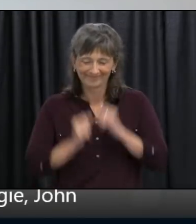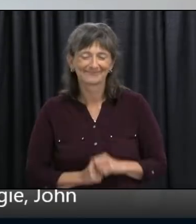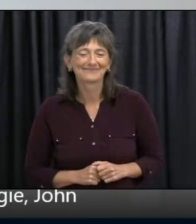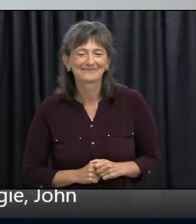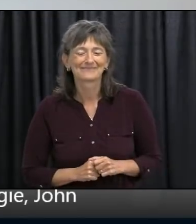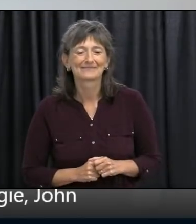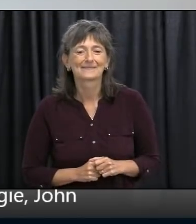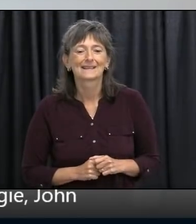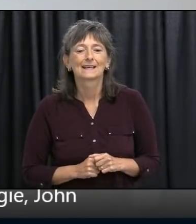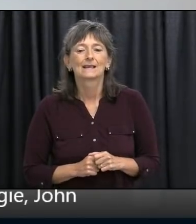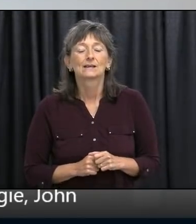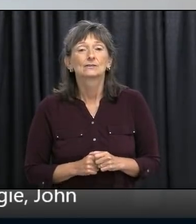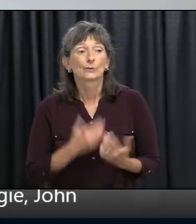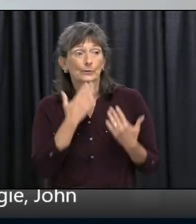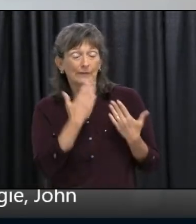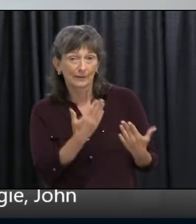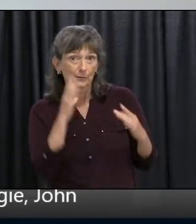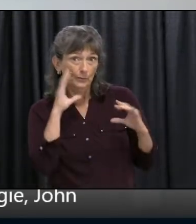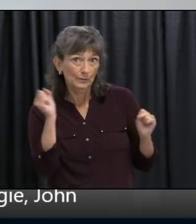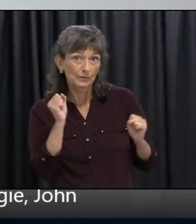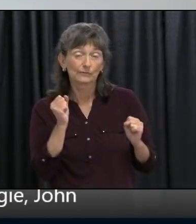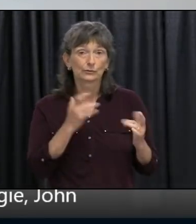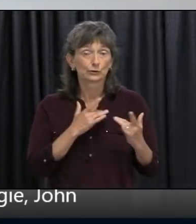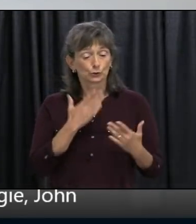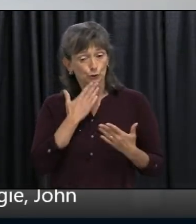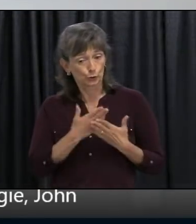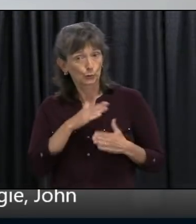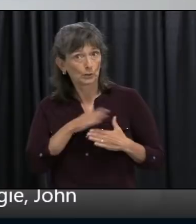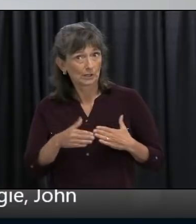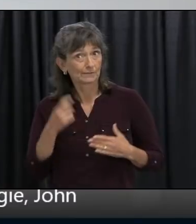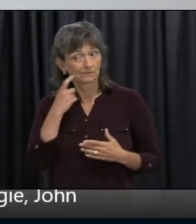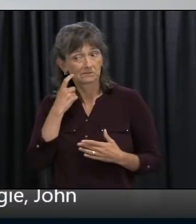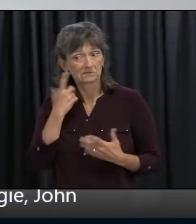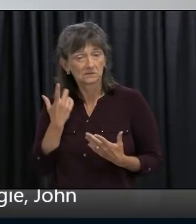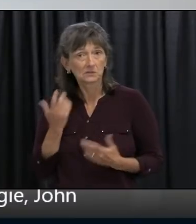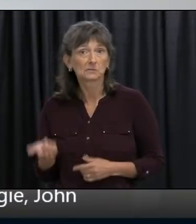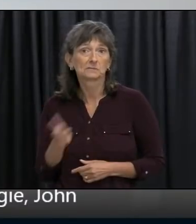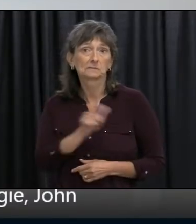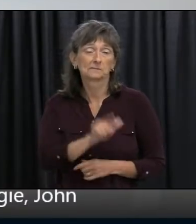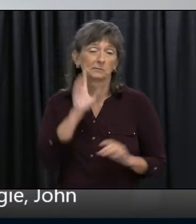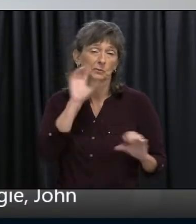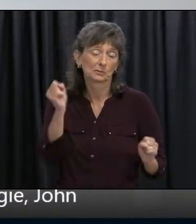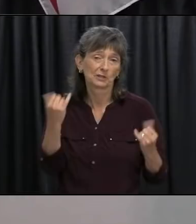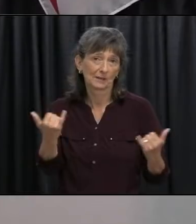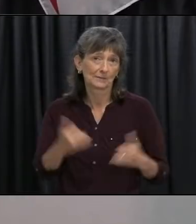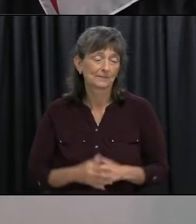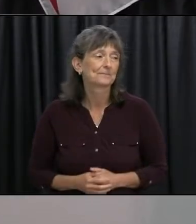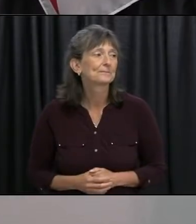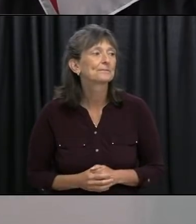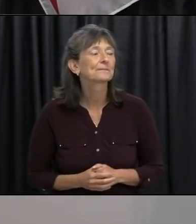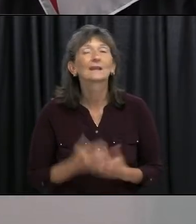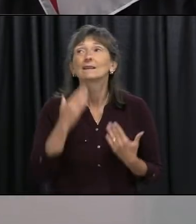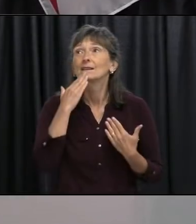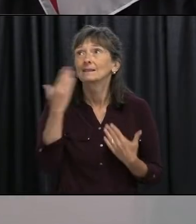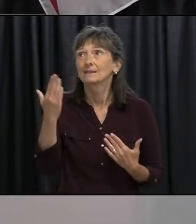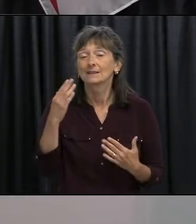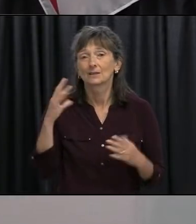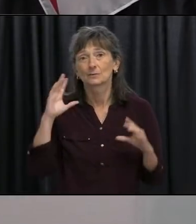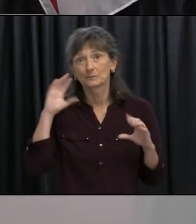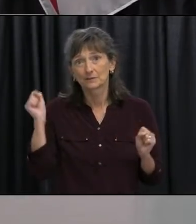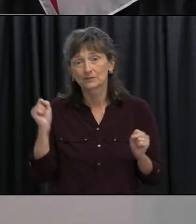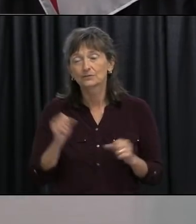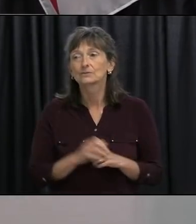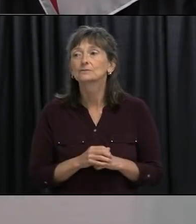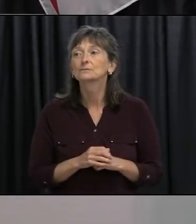all concerned. It's been a good weekend, and I'll turn it back to yourself. Thank you, Minister. We will